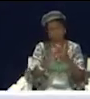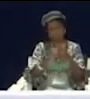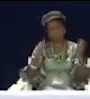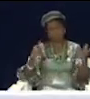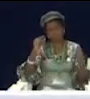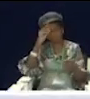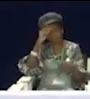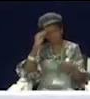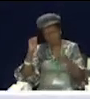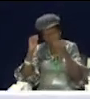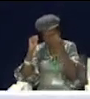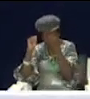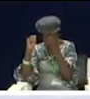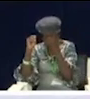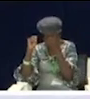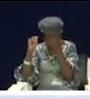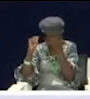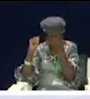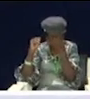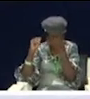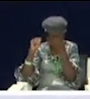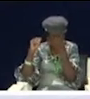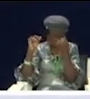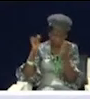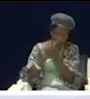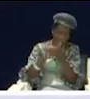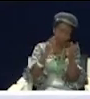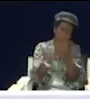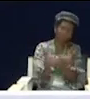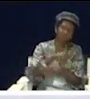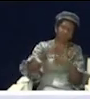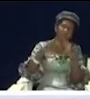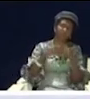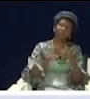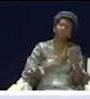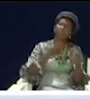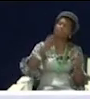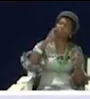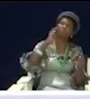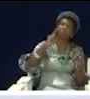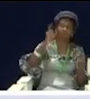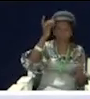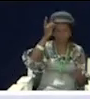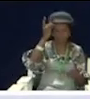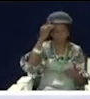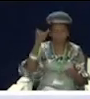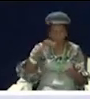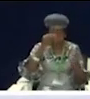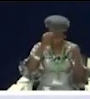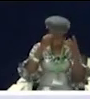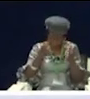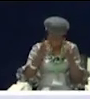man that today, when I command demons, they obey.